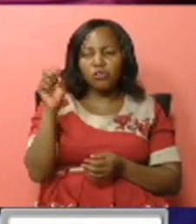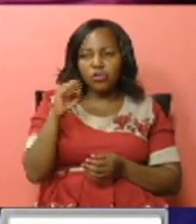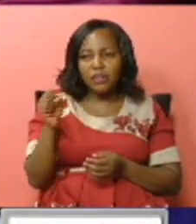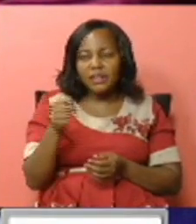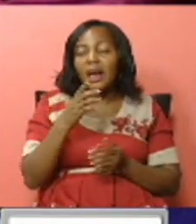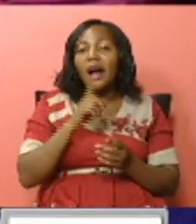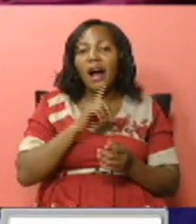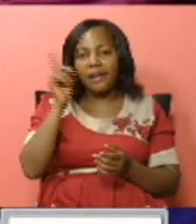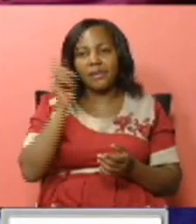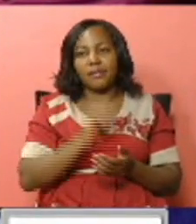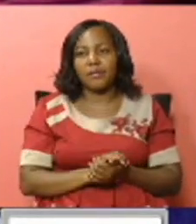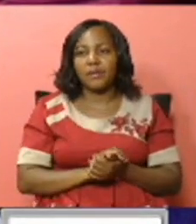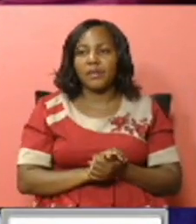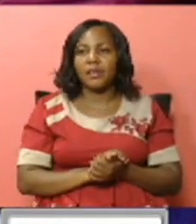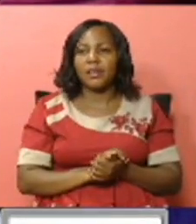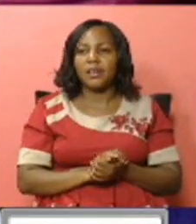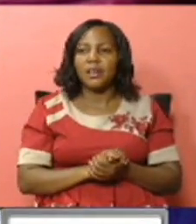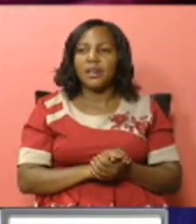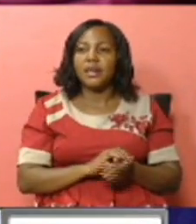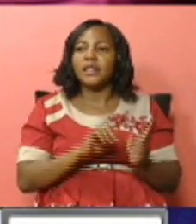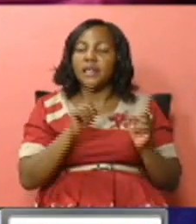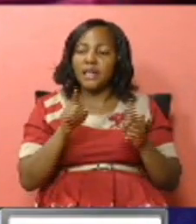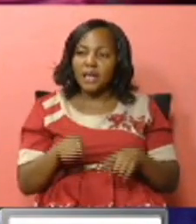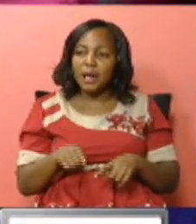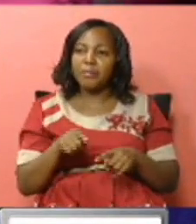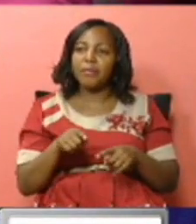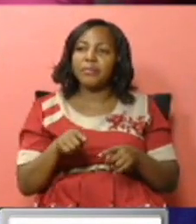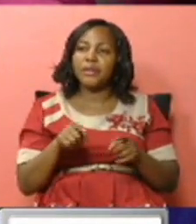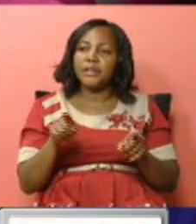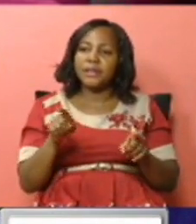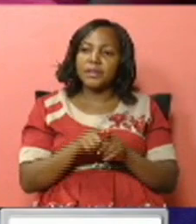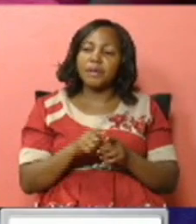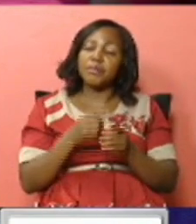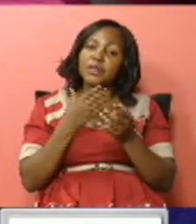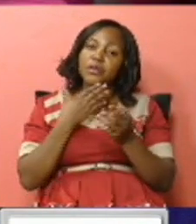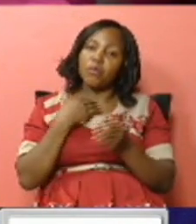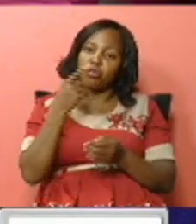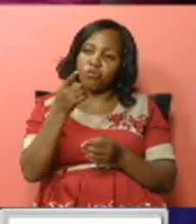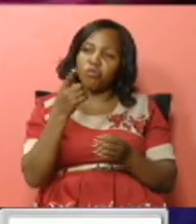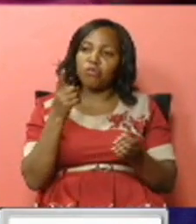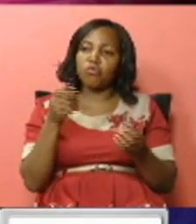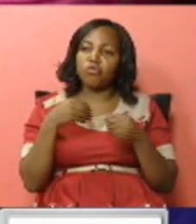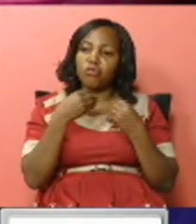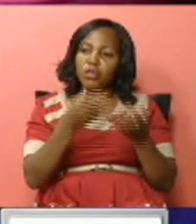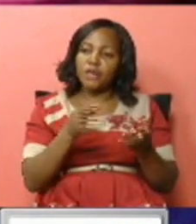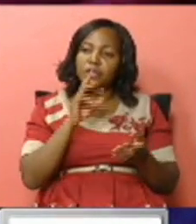to you about what has happened, they usually come out because they expect for you to respond.